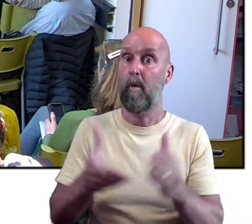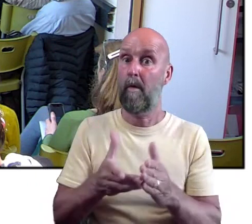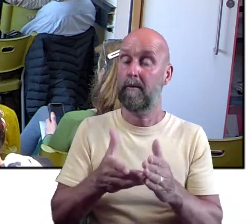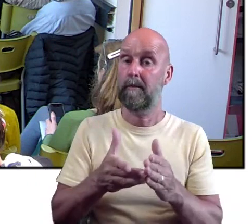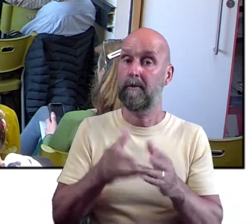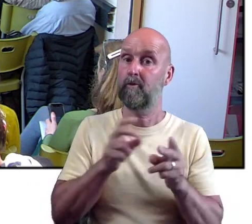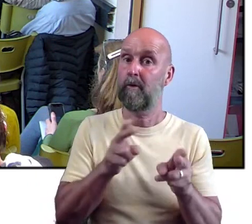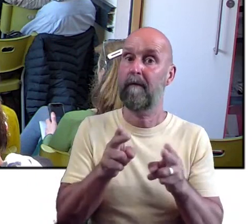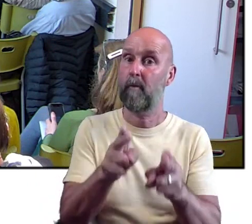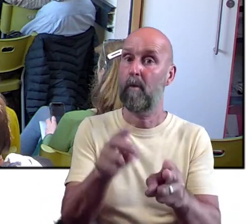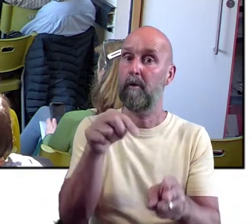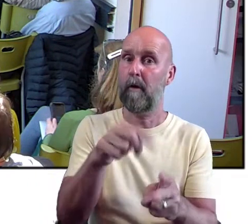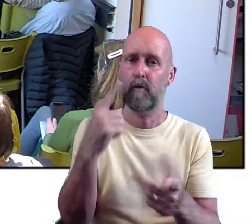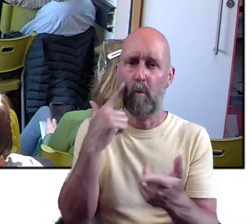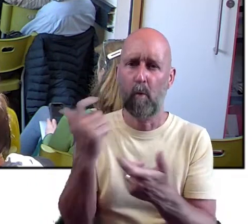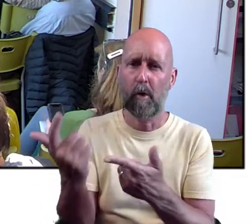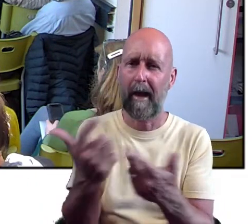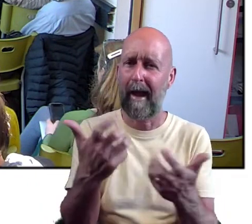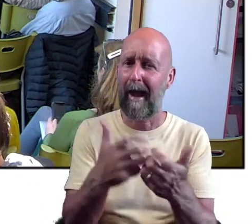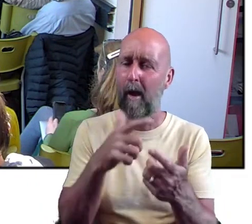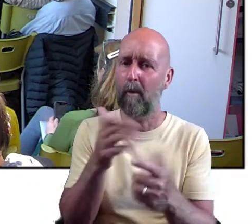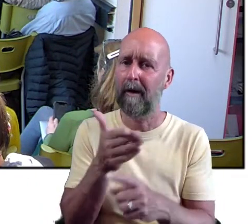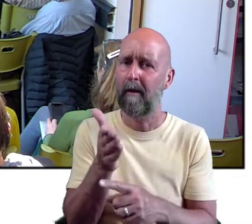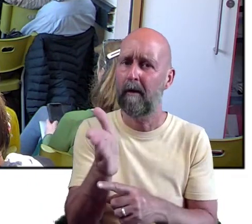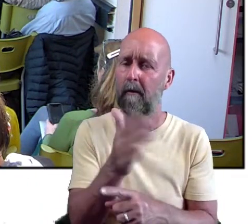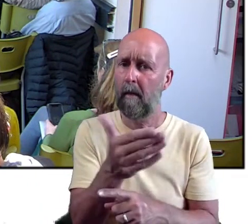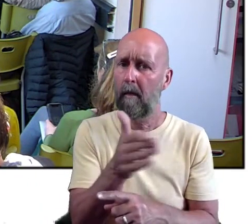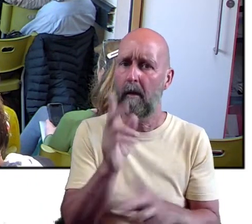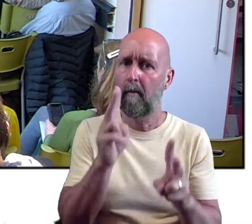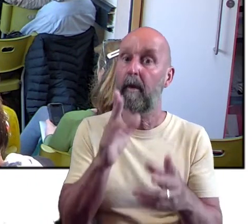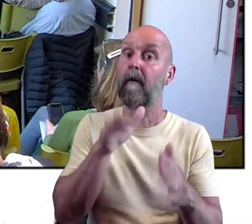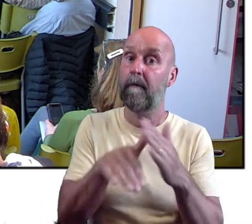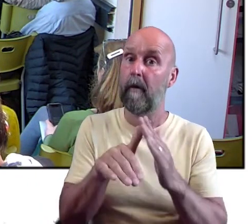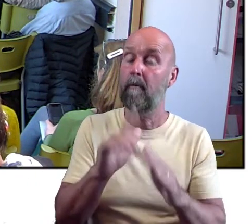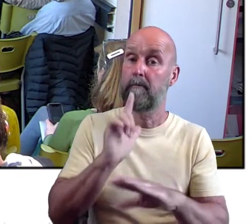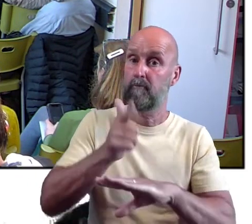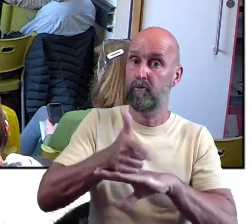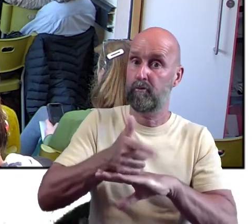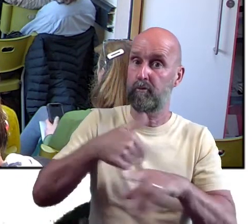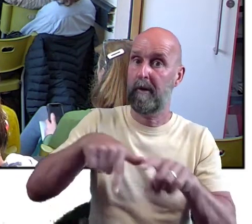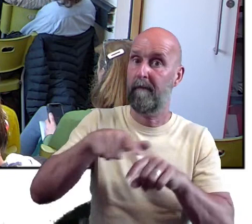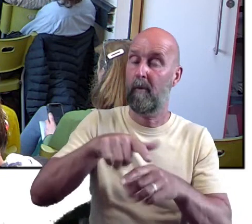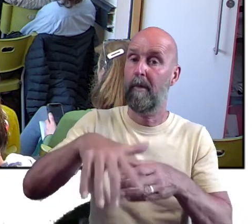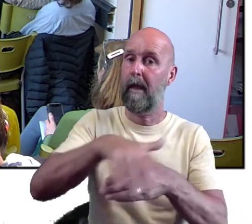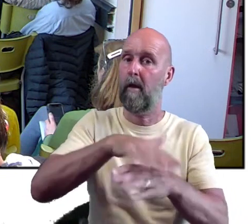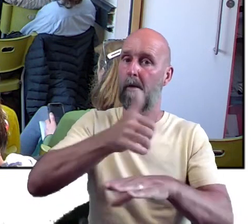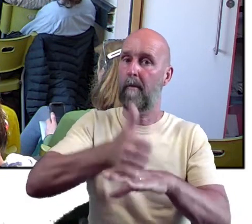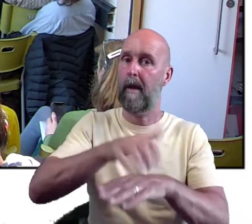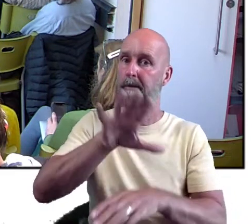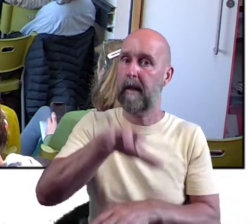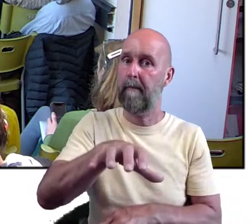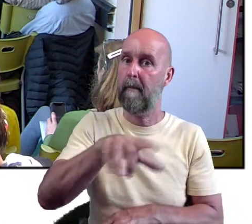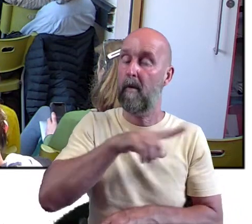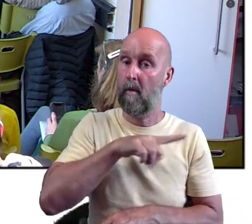out where you are by sort of navigating in Street View. And to me, that's a location-based game because you are using